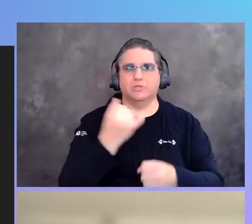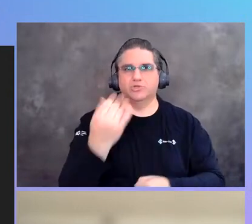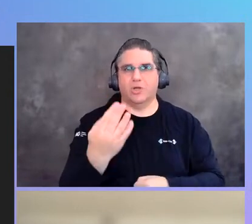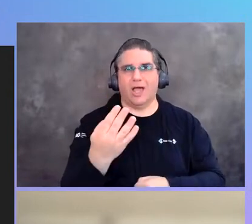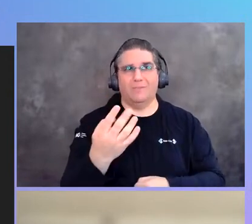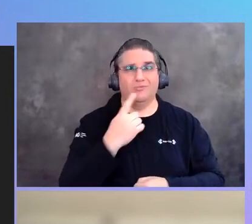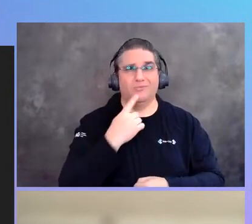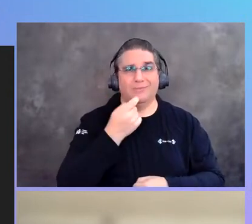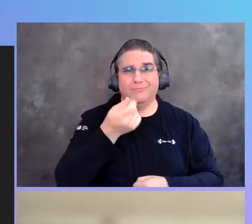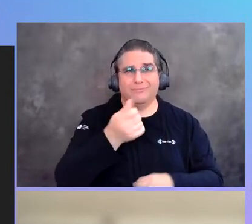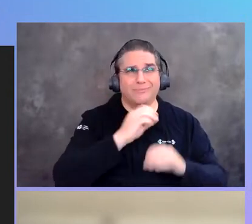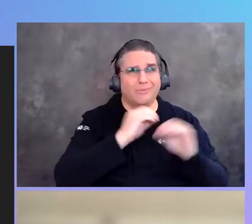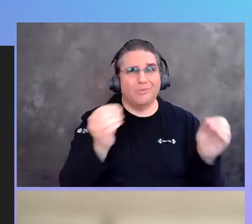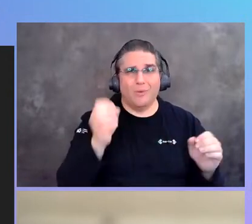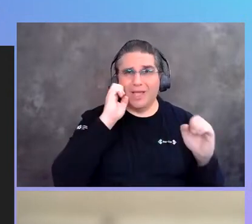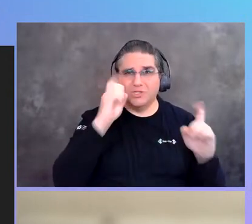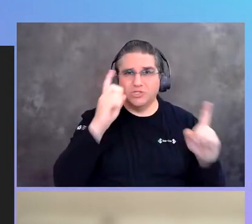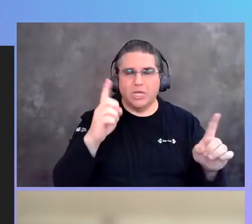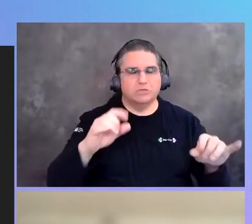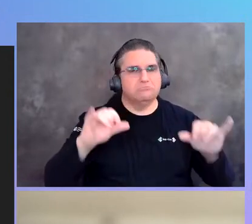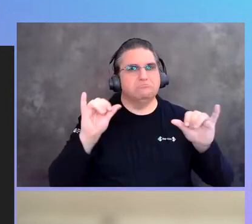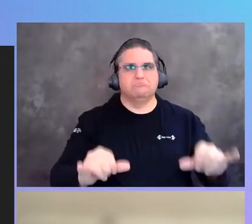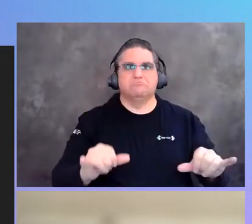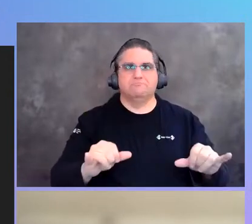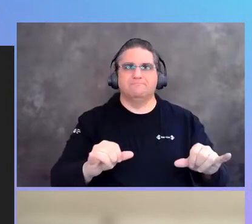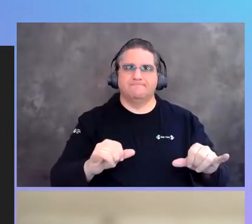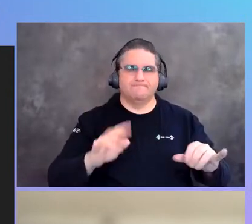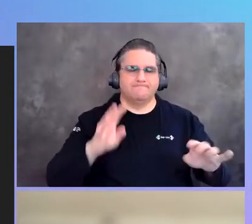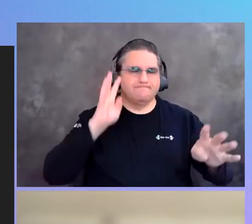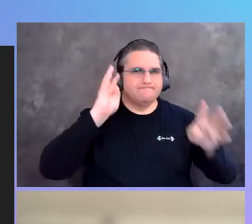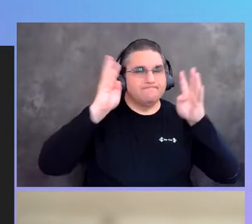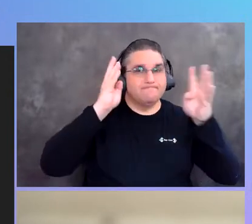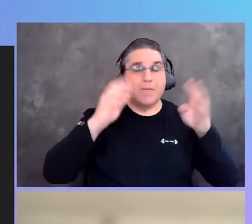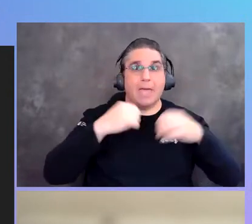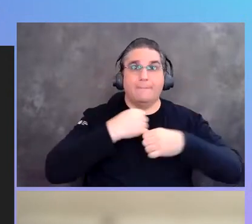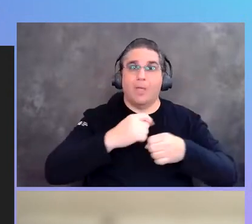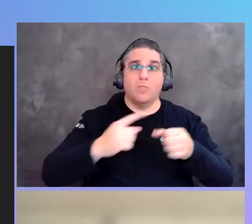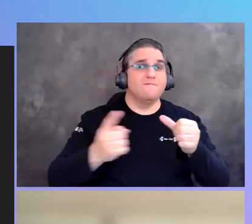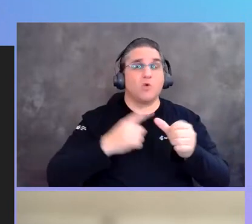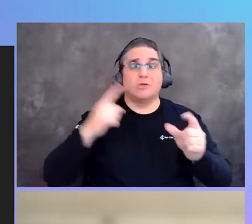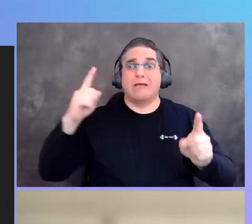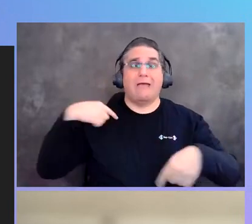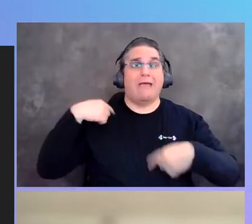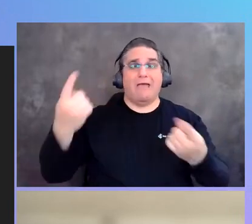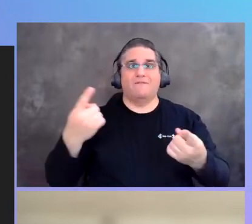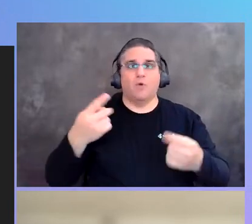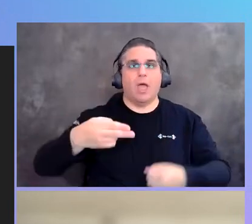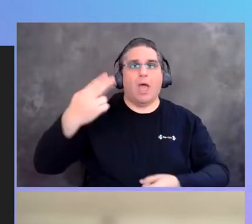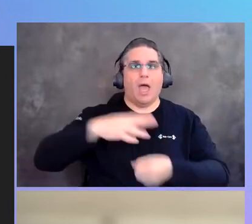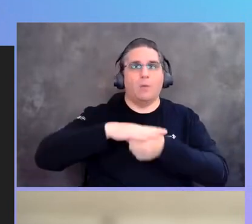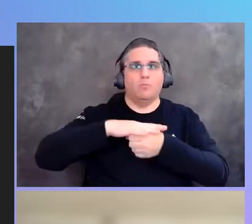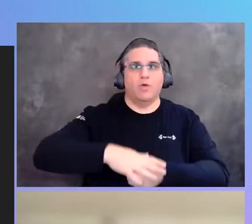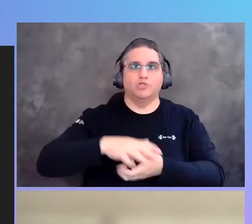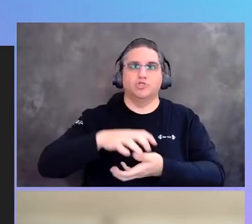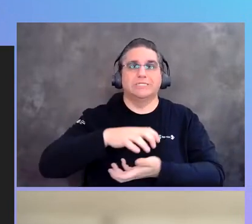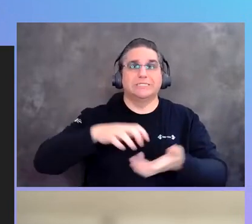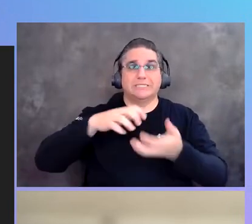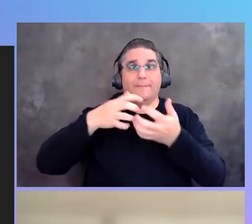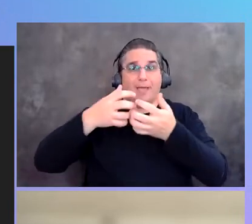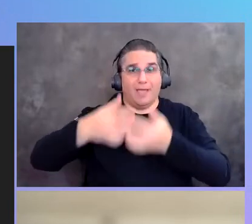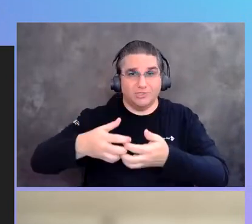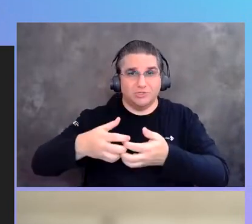on to build the first, as I said, the world's first high pressure steam engine and the first working